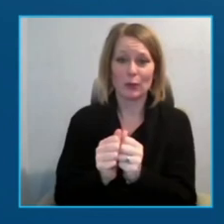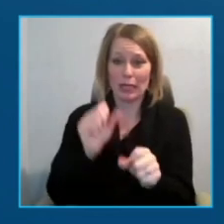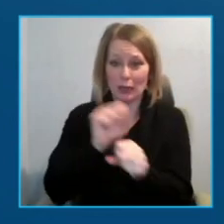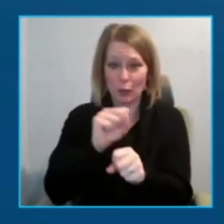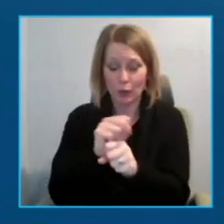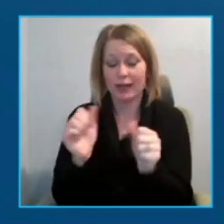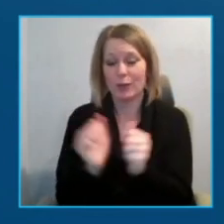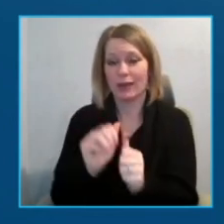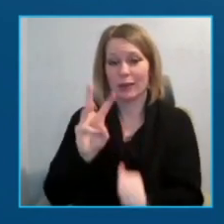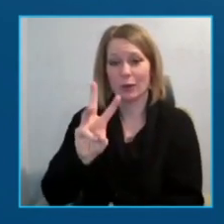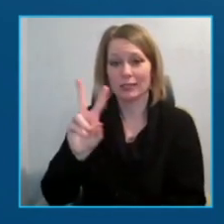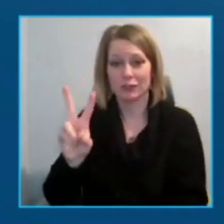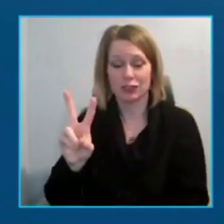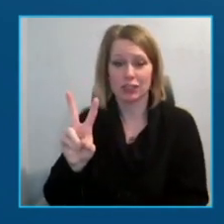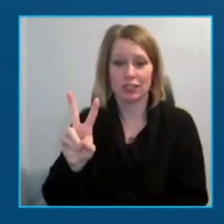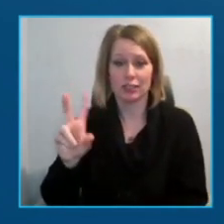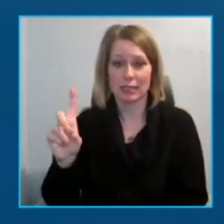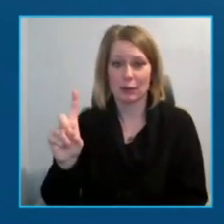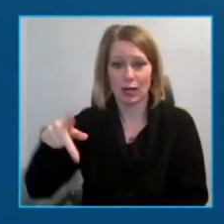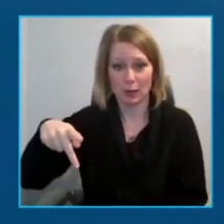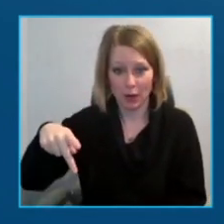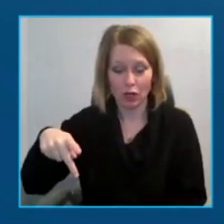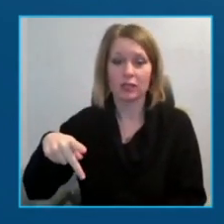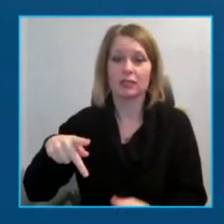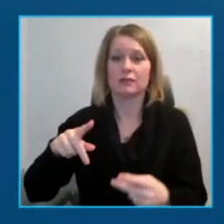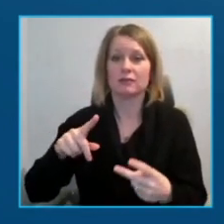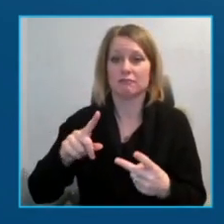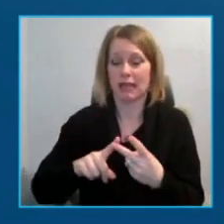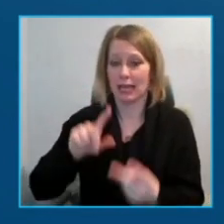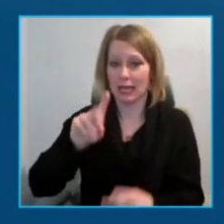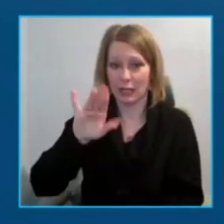Democratic Party and Chair Biafor has been a very cooperative